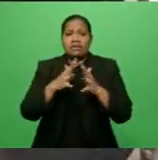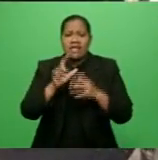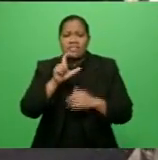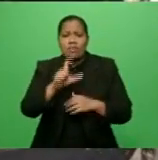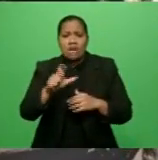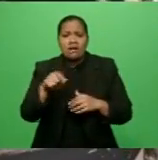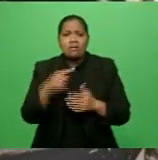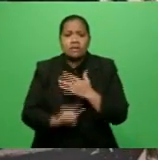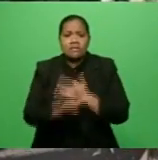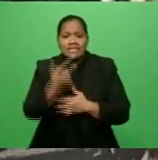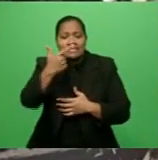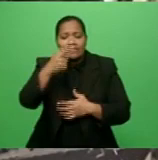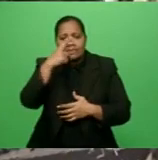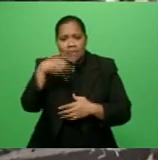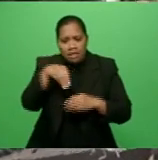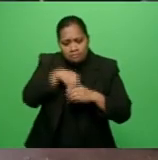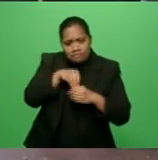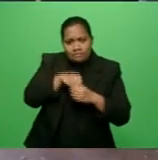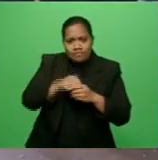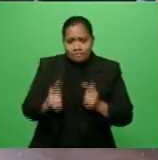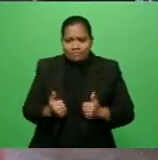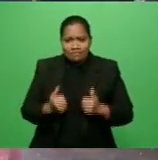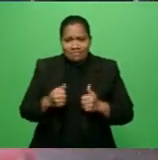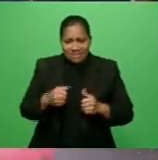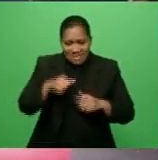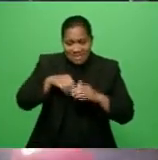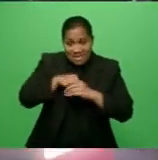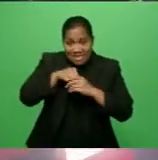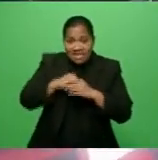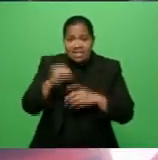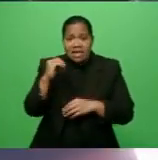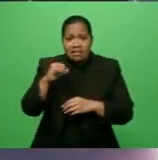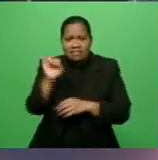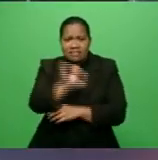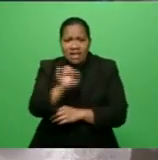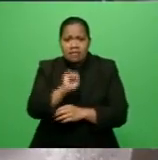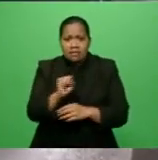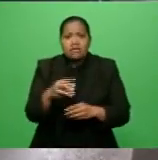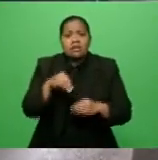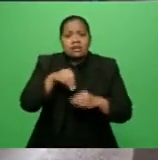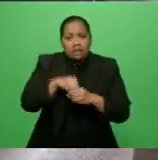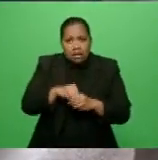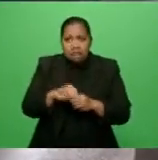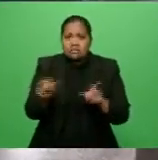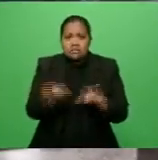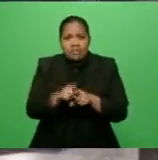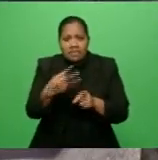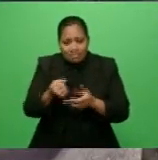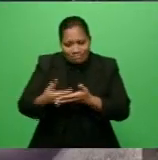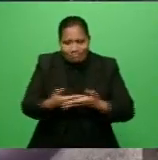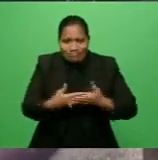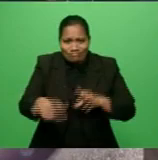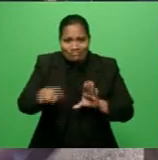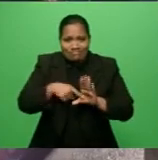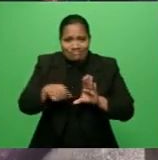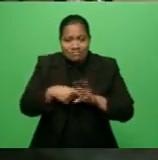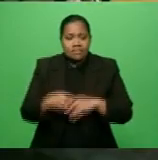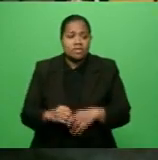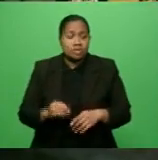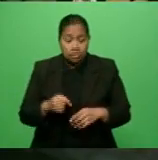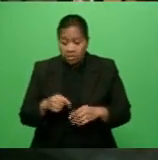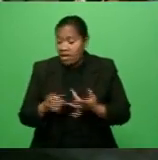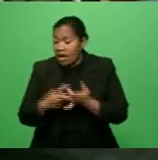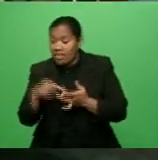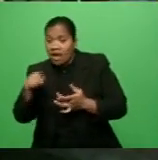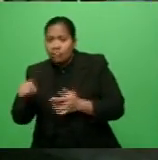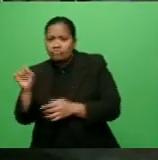had 7 people in his vehicle, including a baby. The suspect, who lives in Valilevu, was driving a rental car with 3